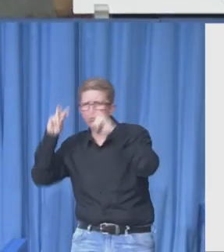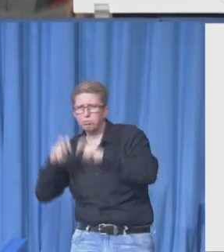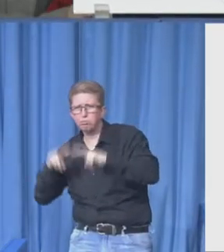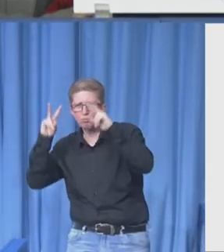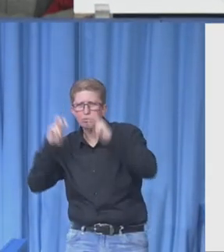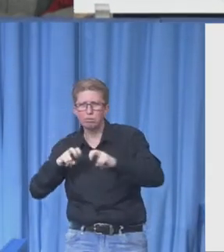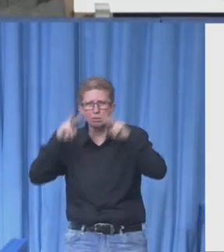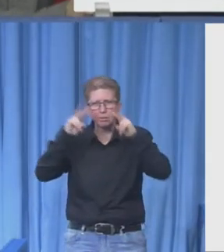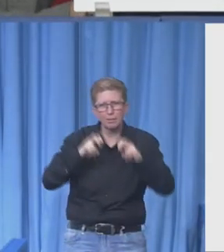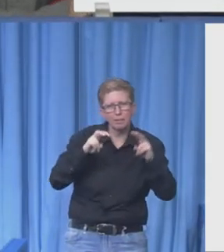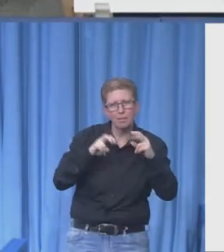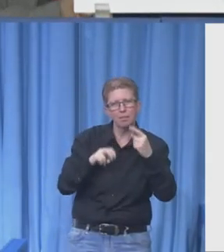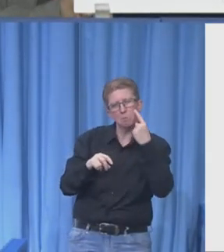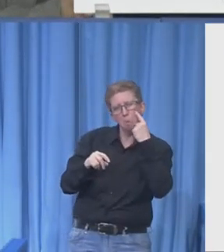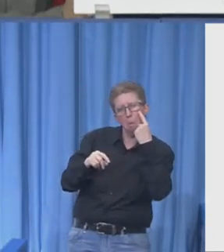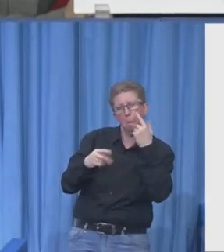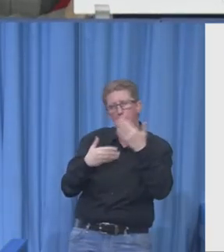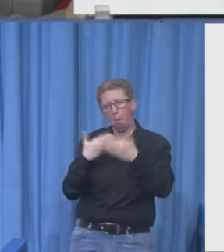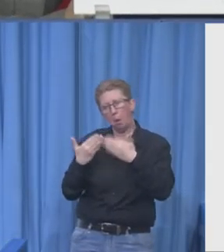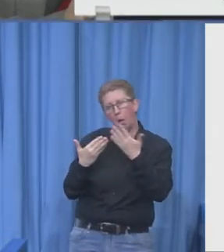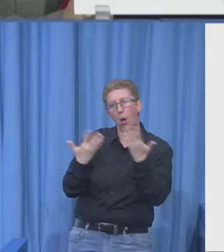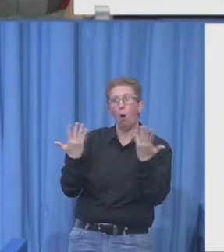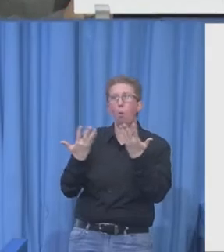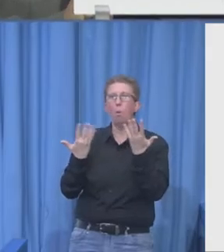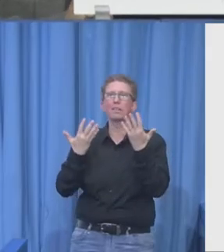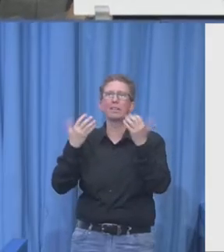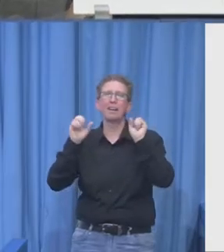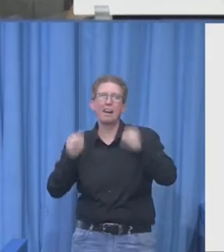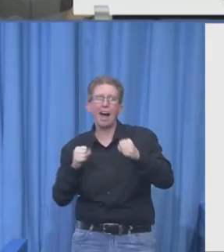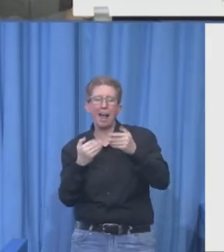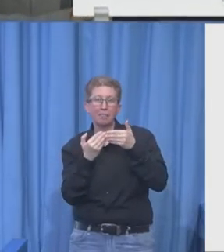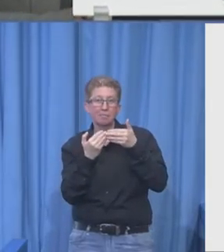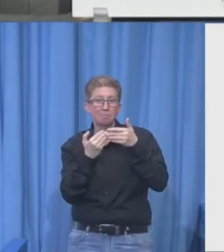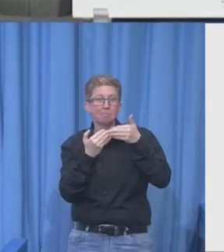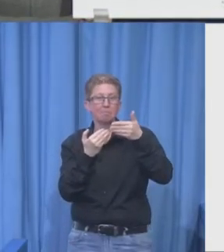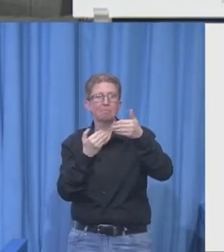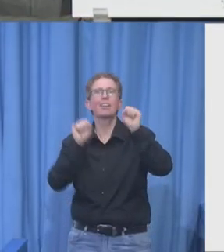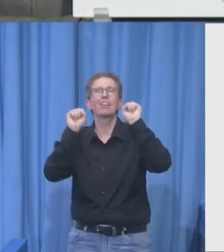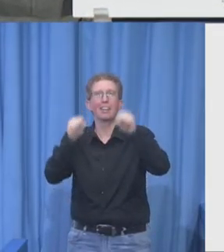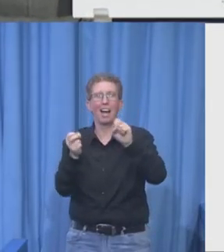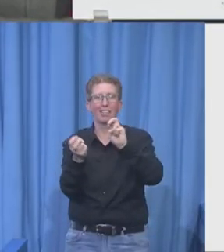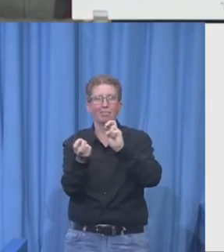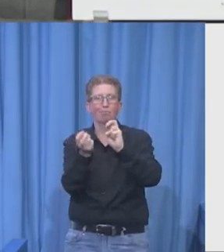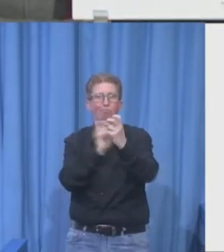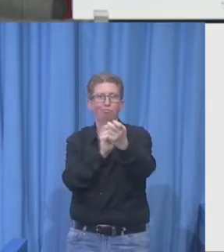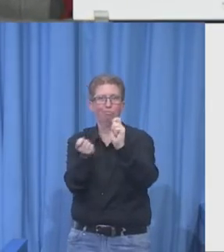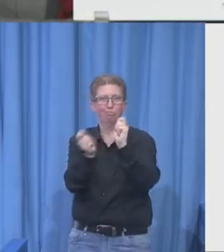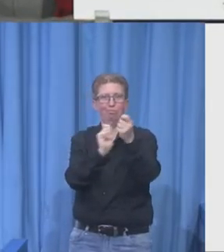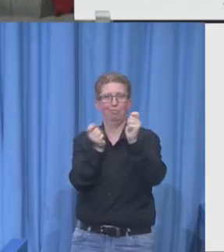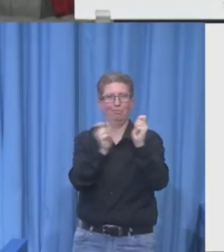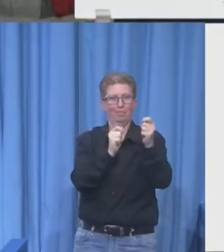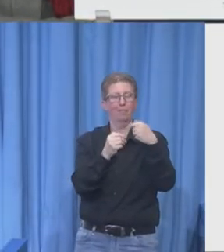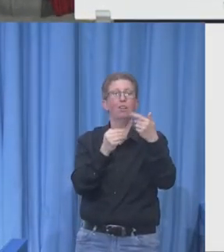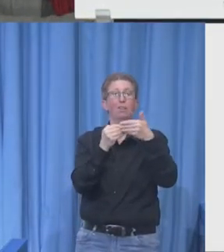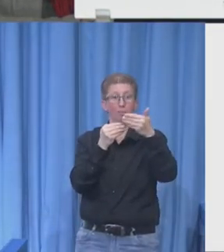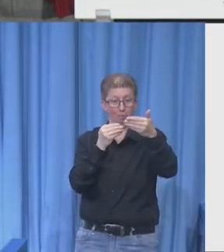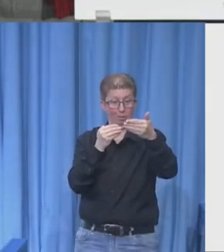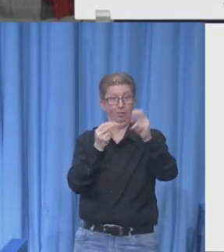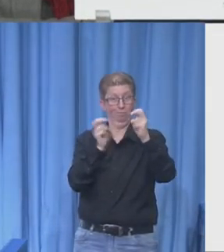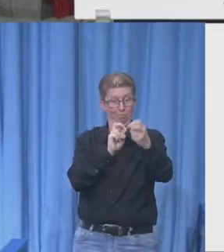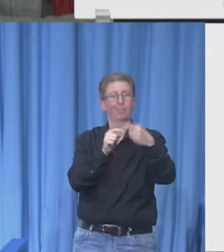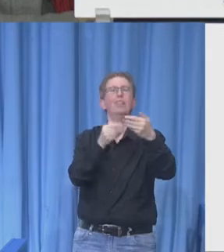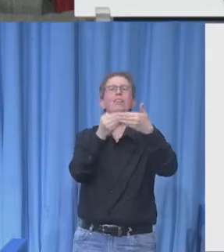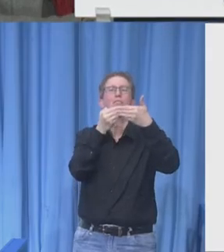have the potential to become useful and sustainable solutions to social problems in the region, particularly of